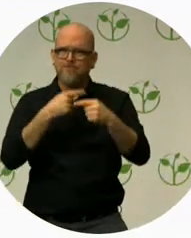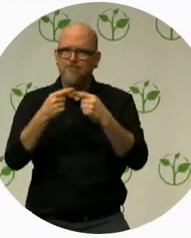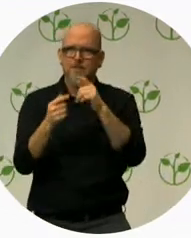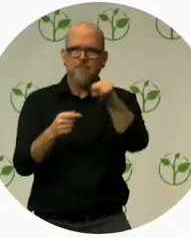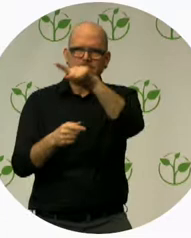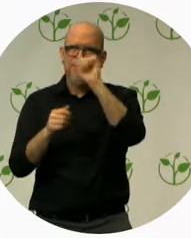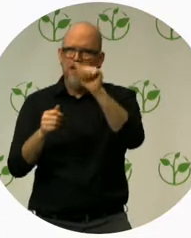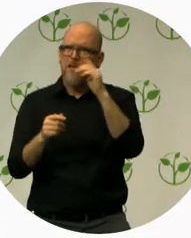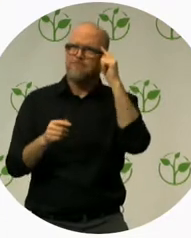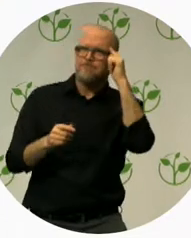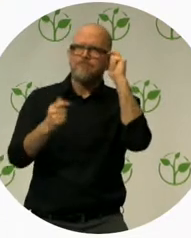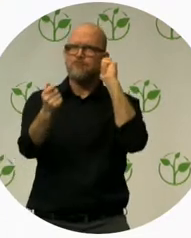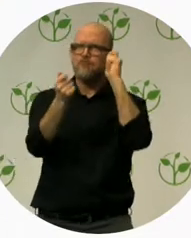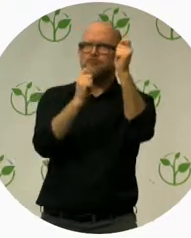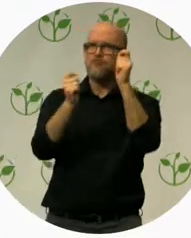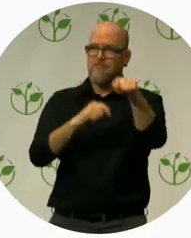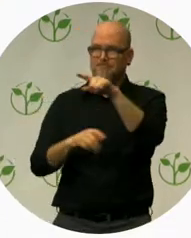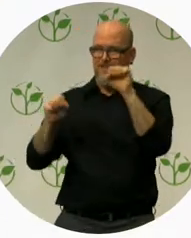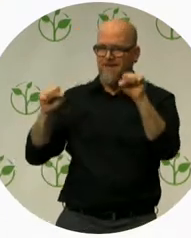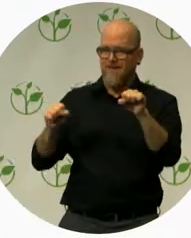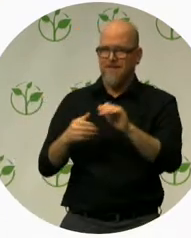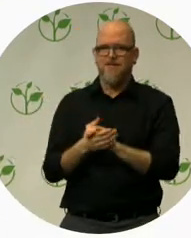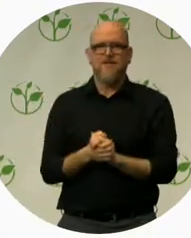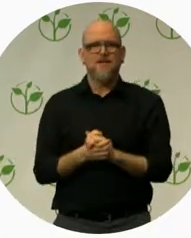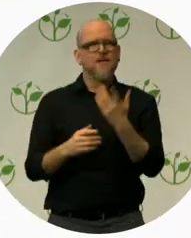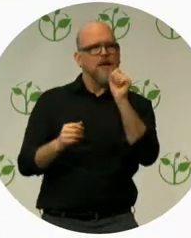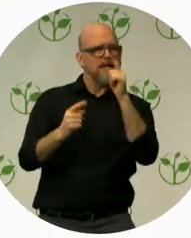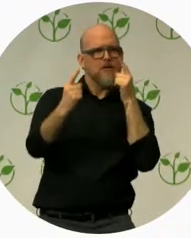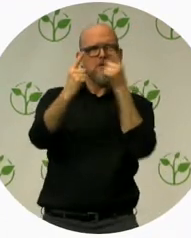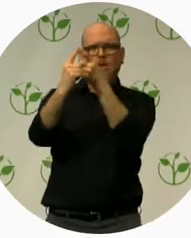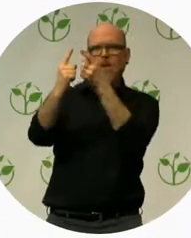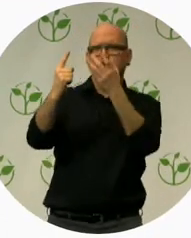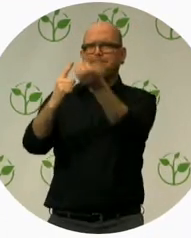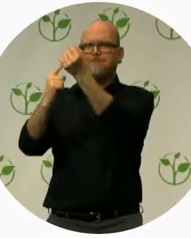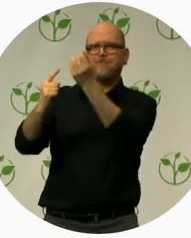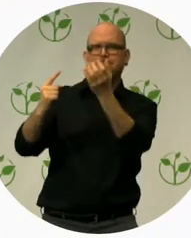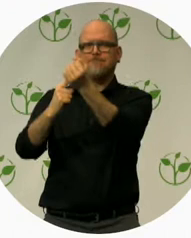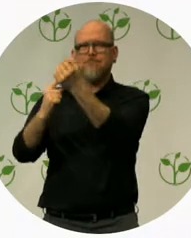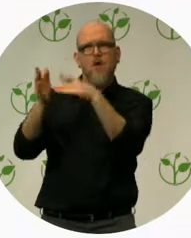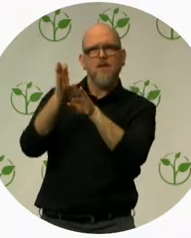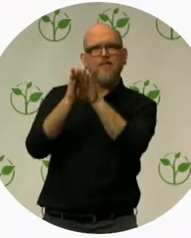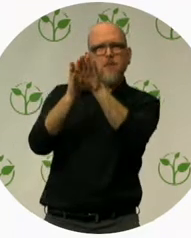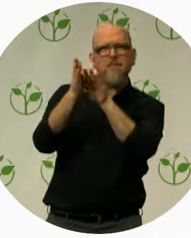The Sustainable Development Goals, where no one is to be left behind, is a hand on our back.